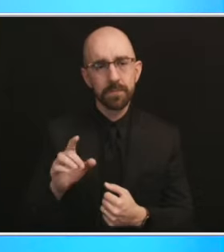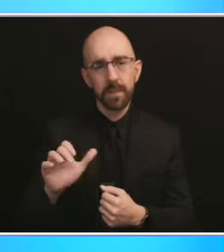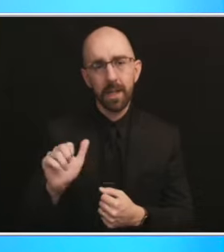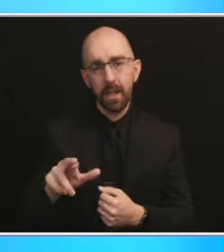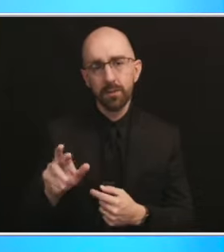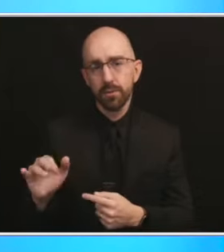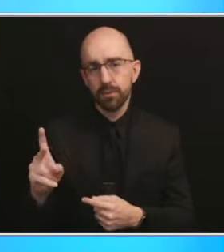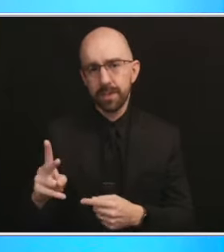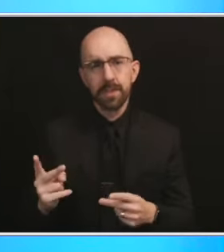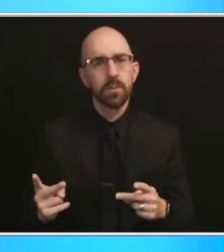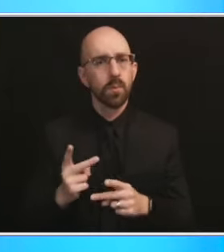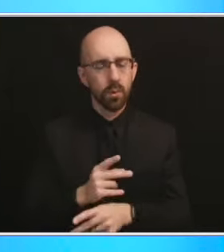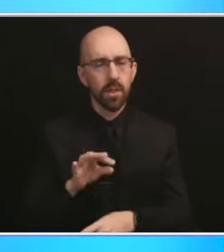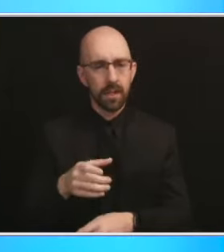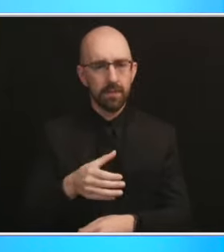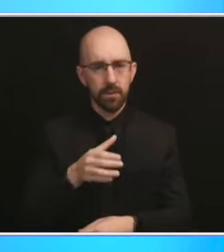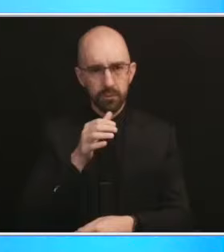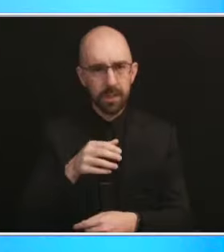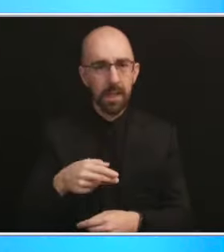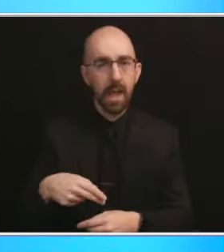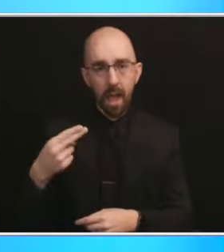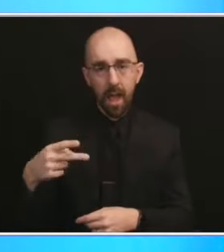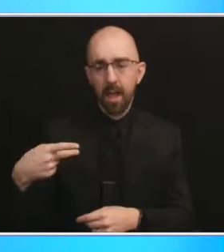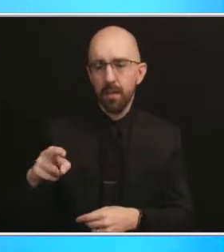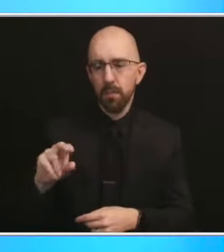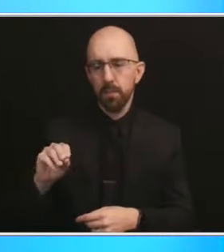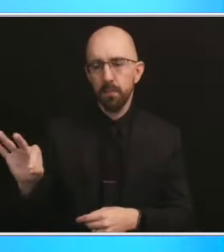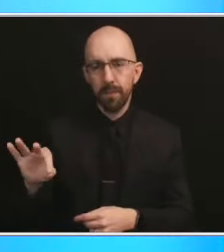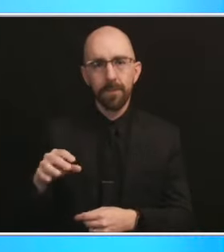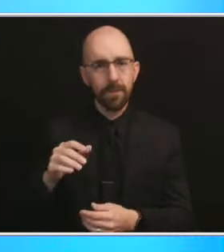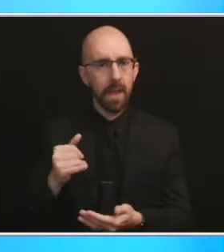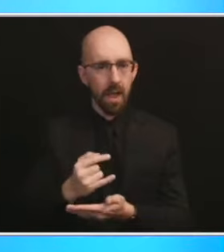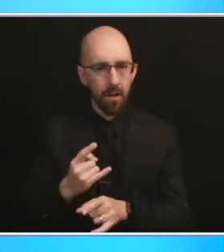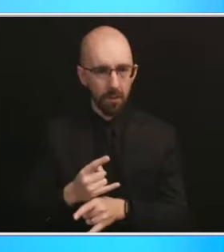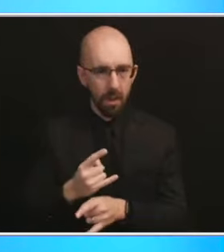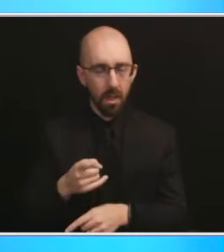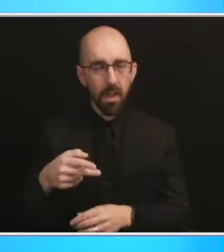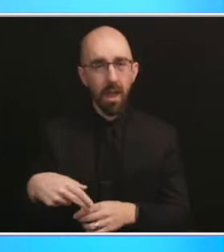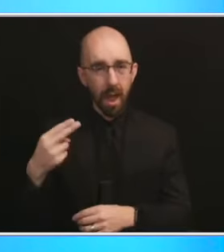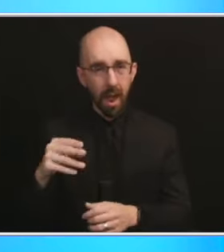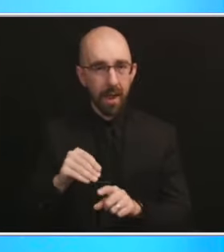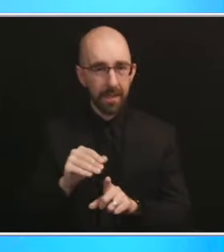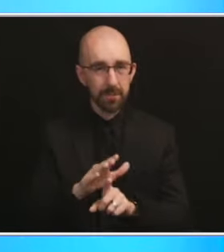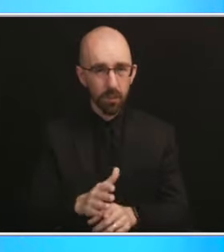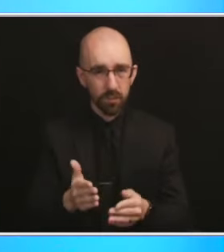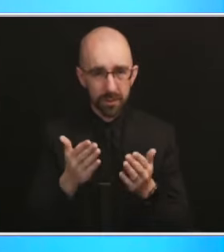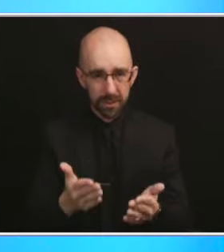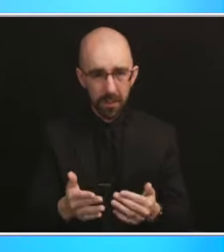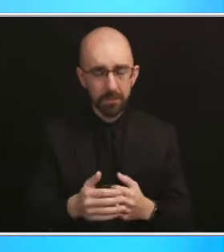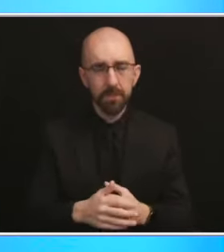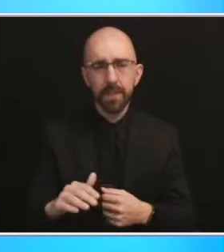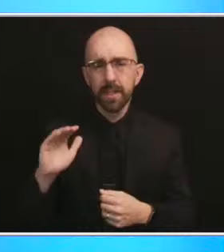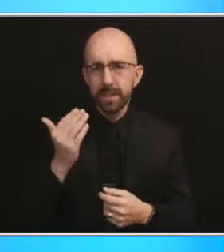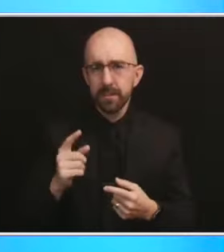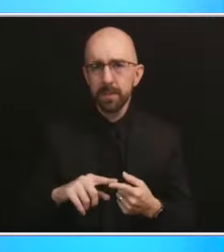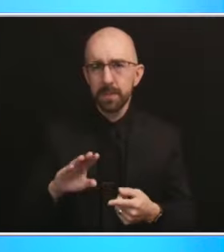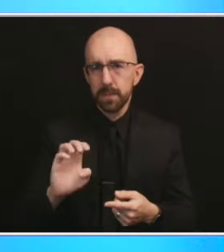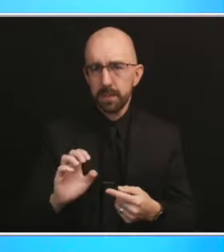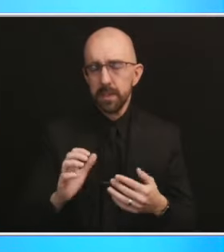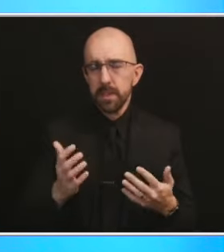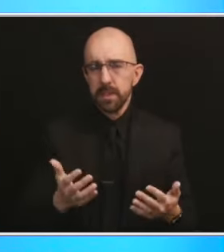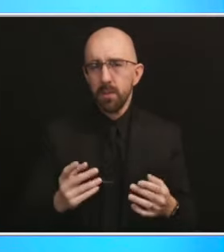worse if you drink high-proof alcohol, where the high alcohol exposure is there, and it seems to be